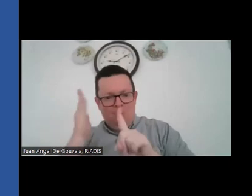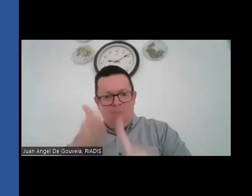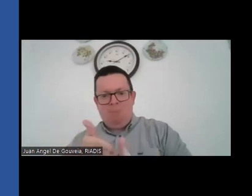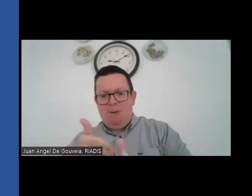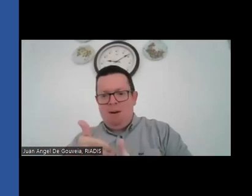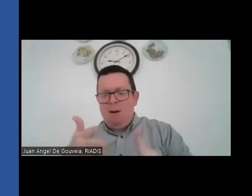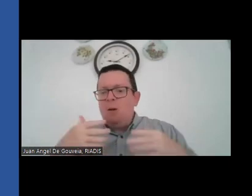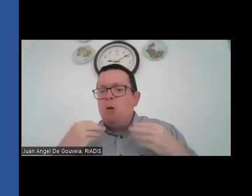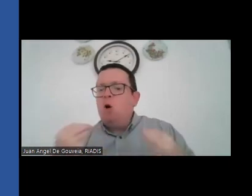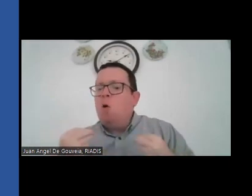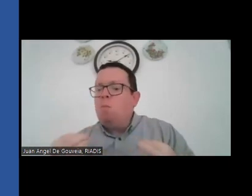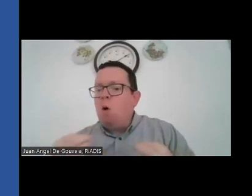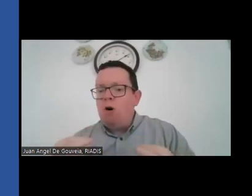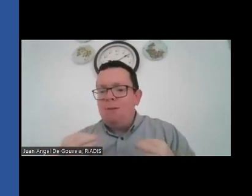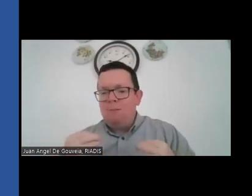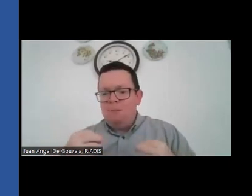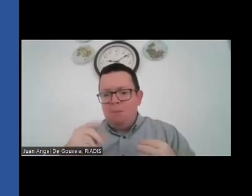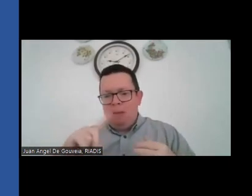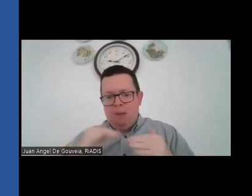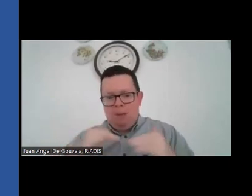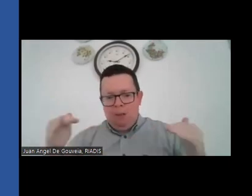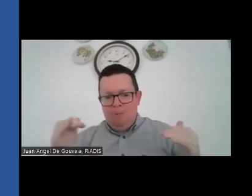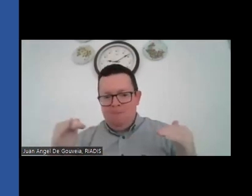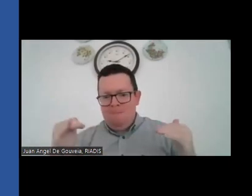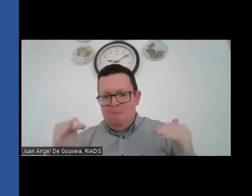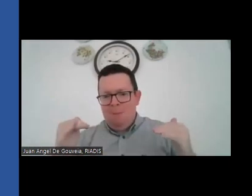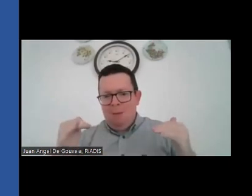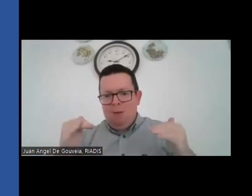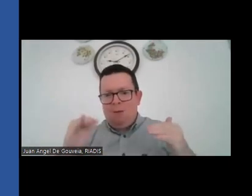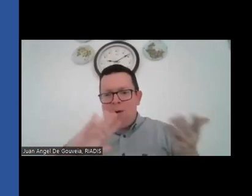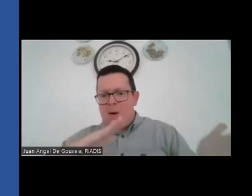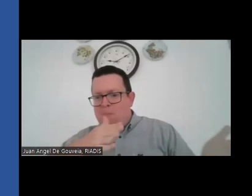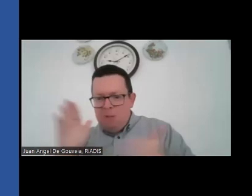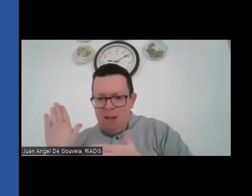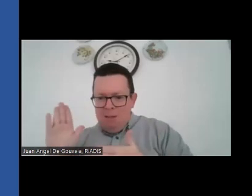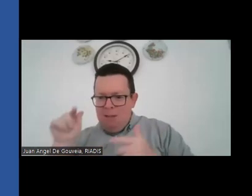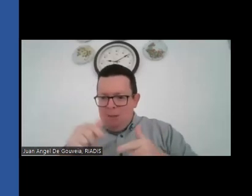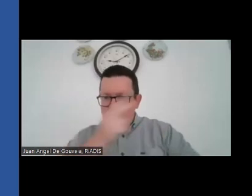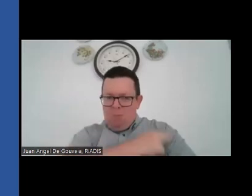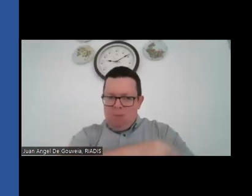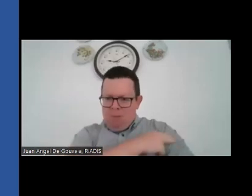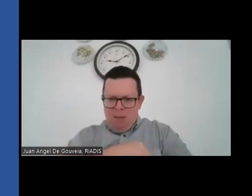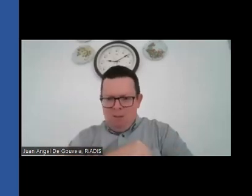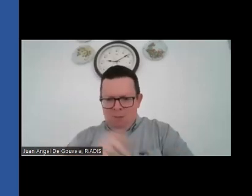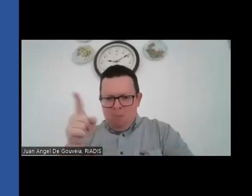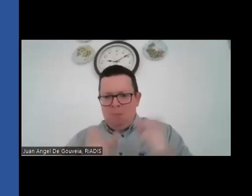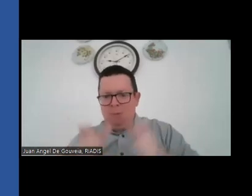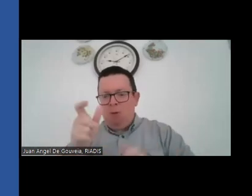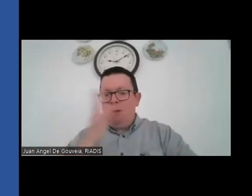primarily through the updating of emergency and disaster response plan procedures in the